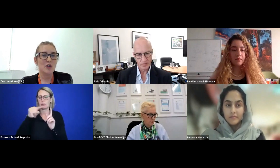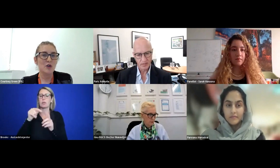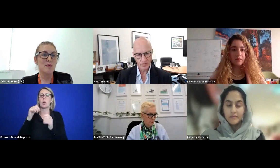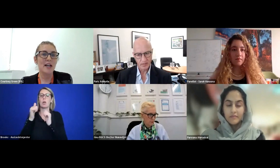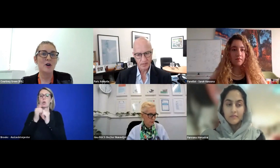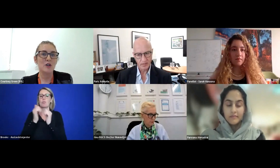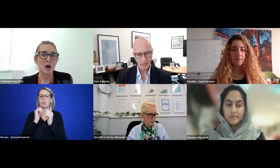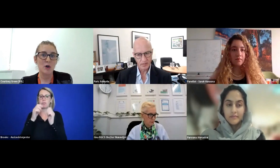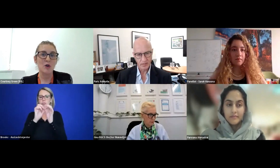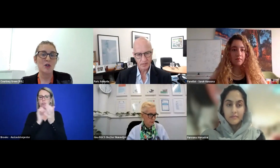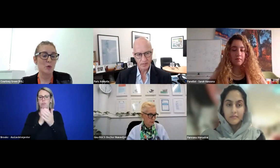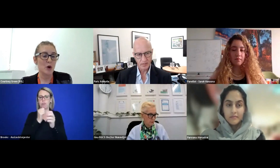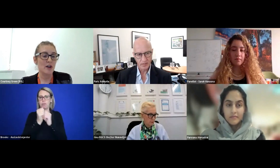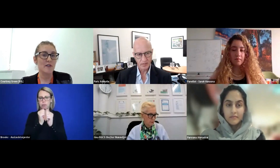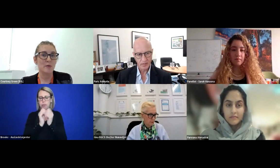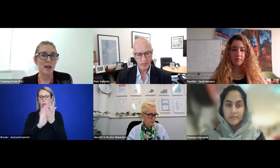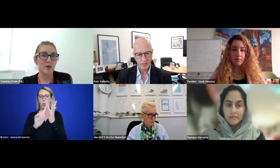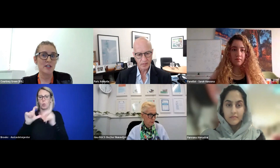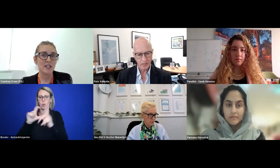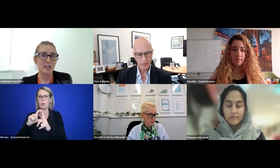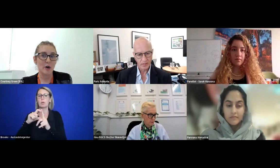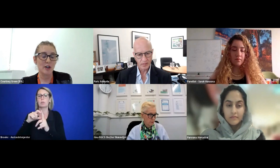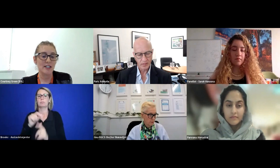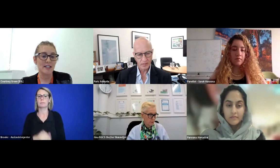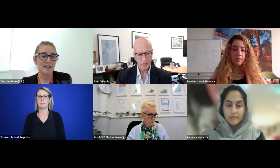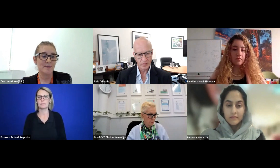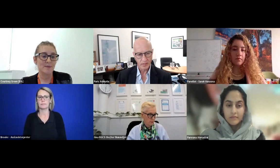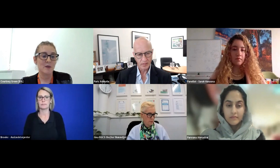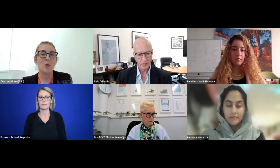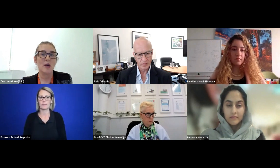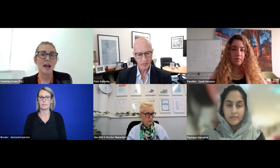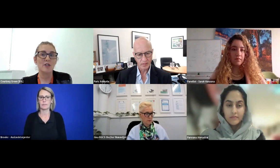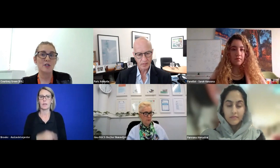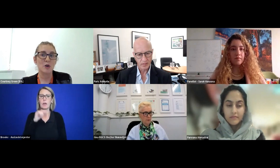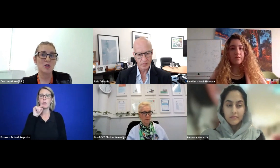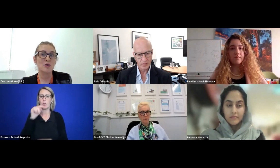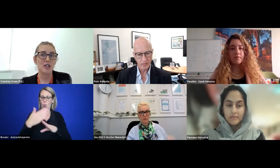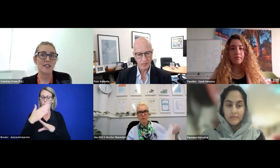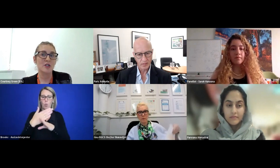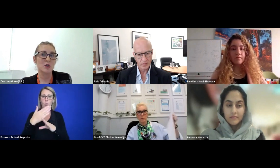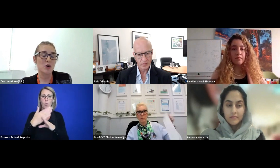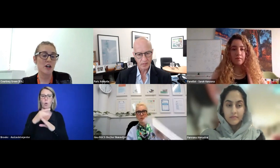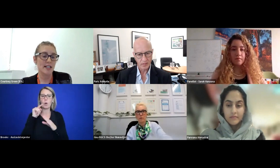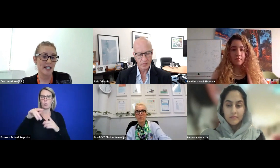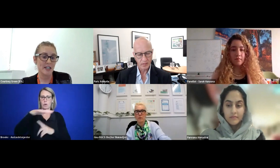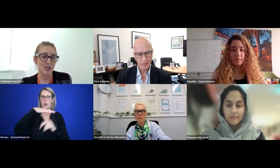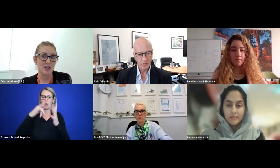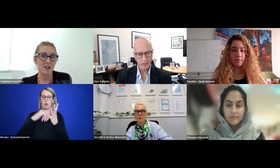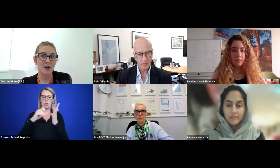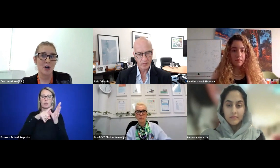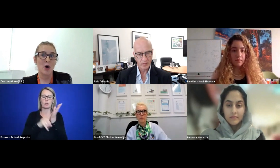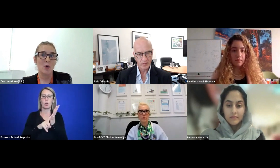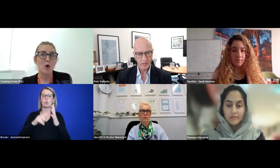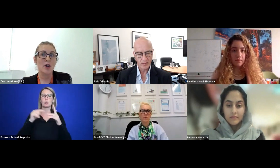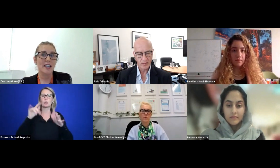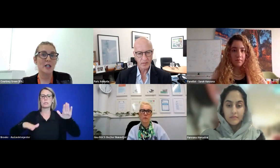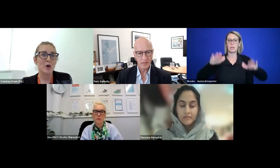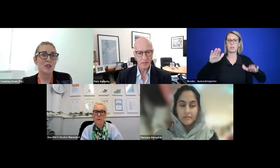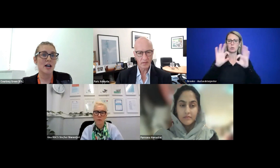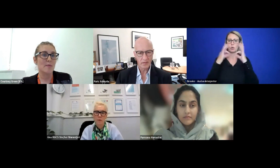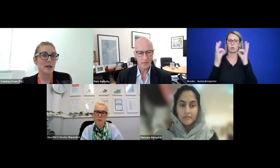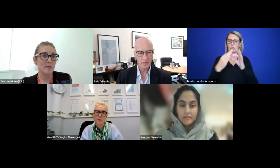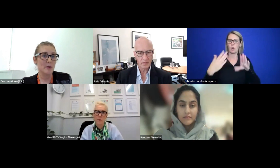For those who may not know the work of the Brotherhood of St Laurence, we are a social justice organisation